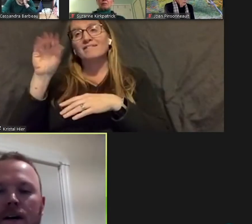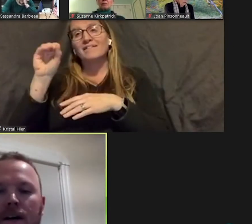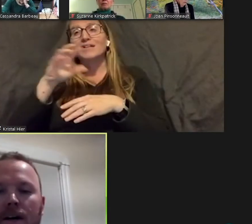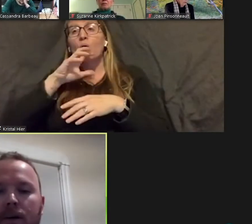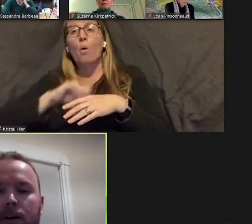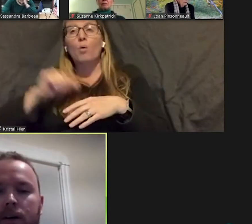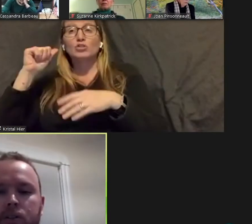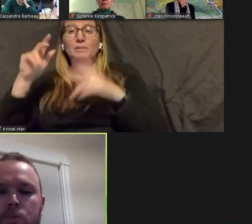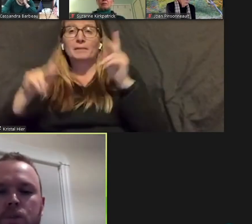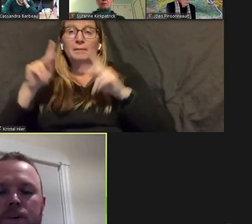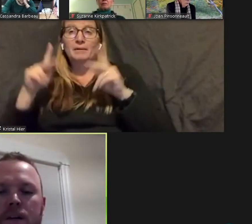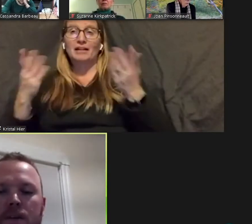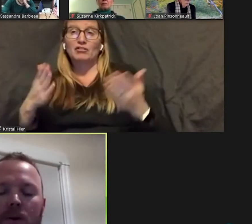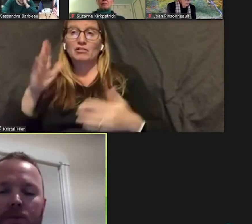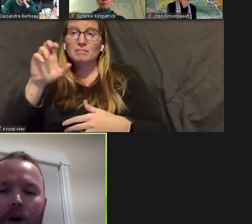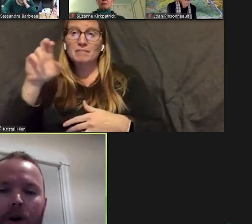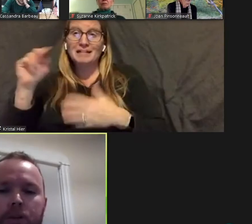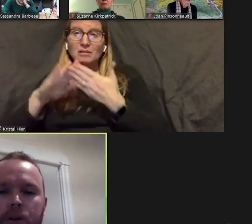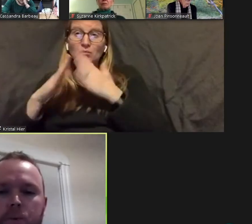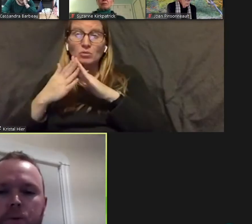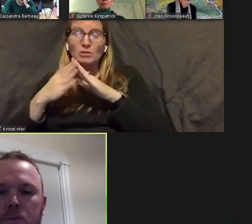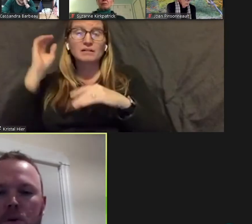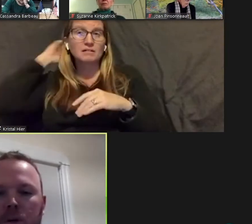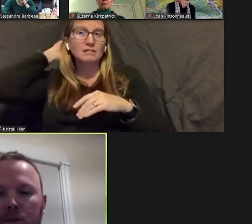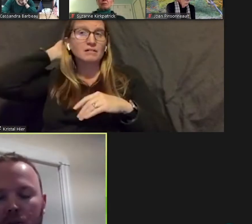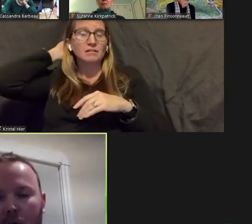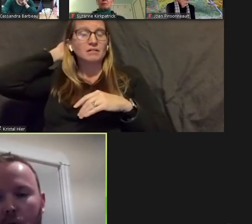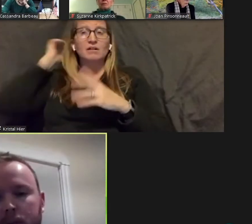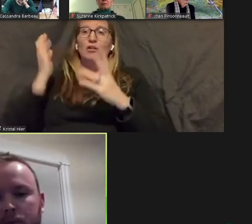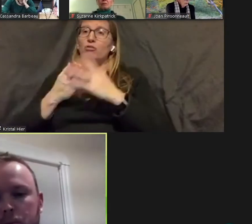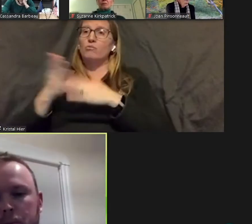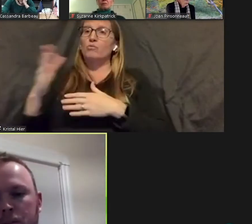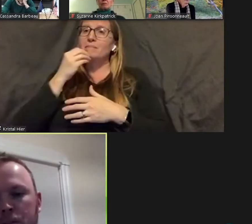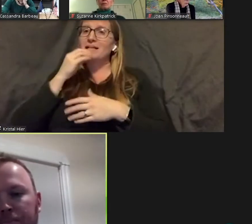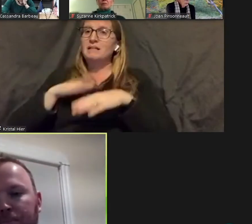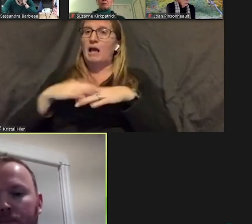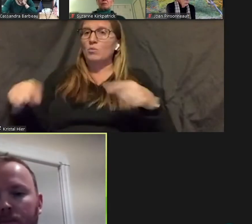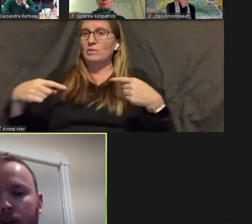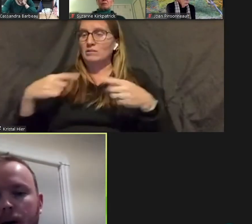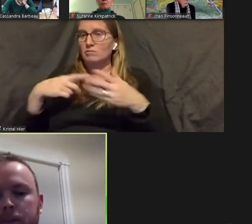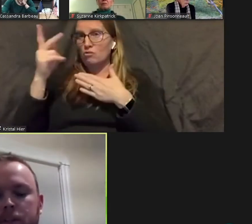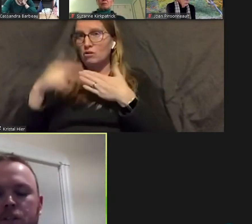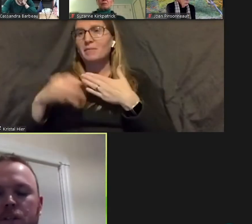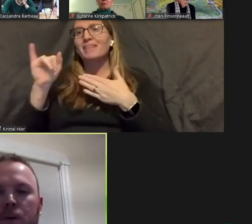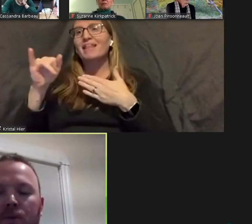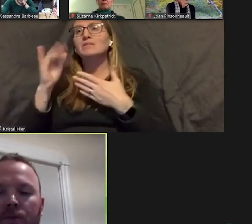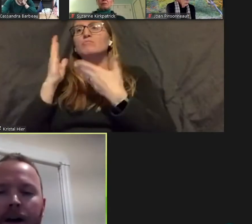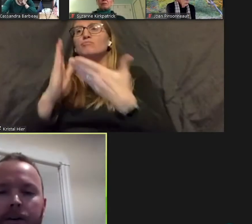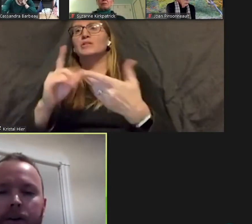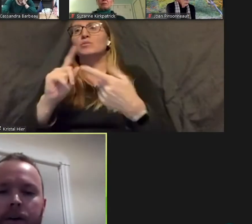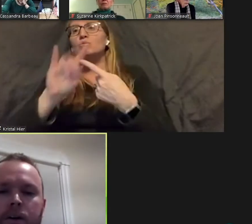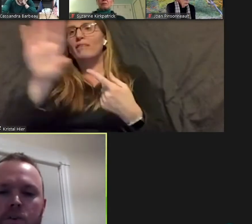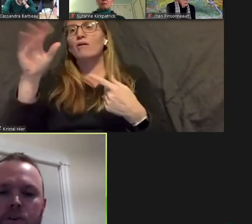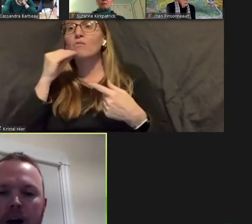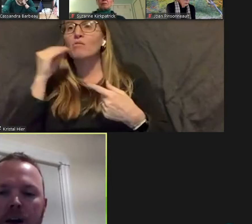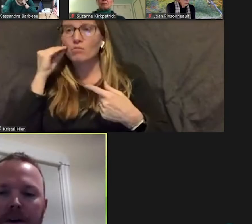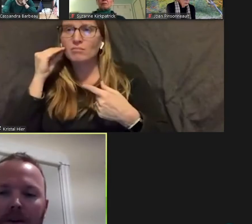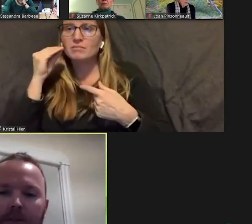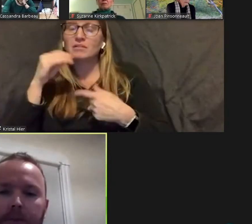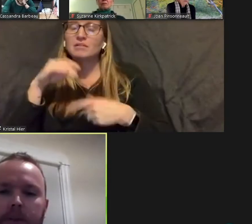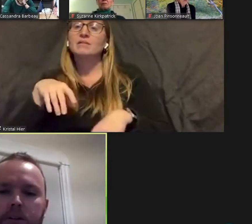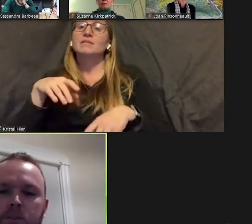community in terms of through our Meals on Wheels program. So those are home delivered meals. Additionally, we provided